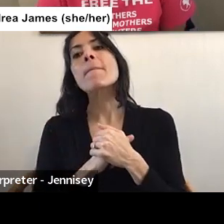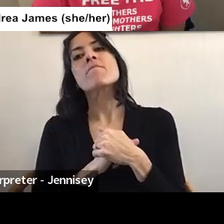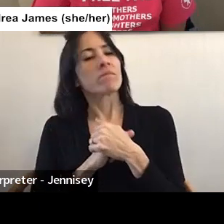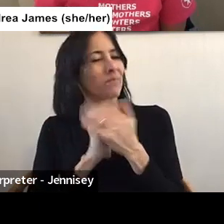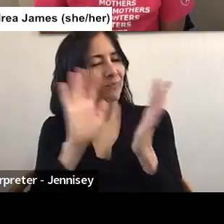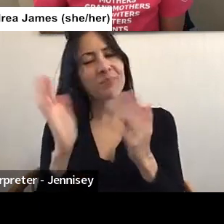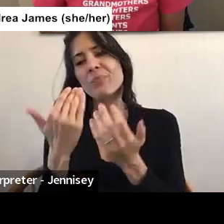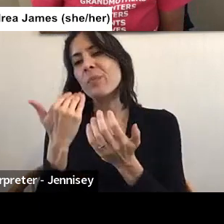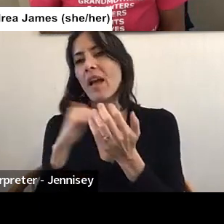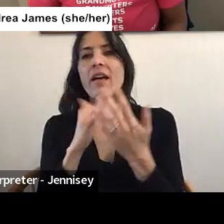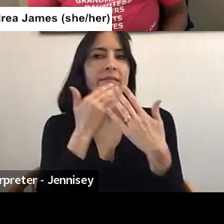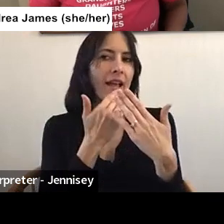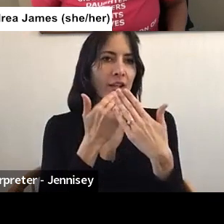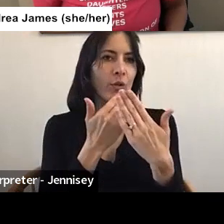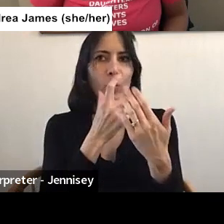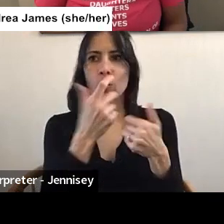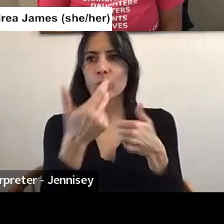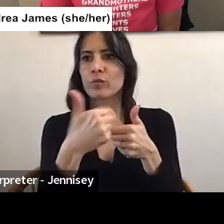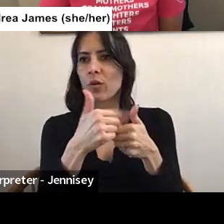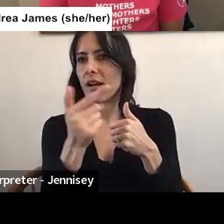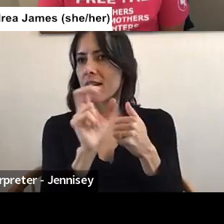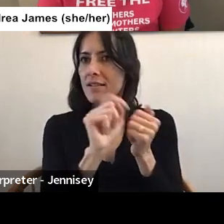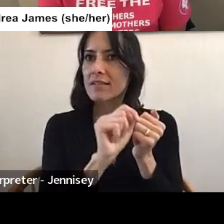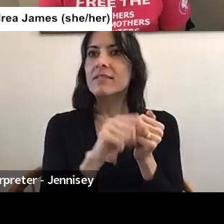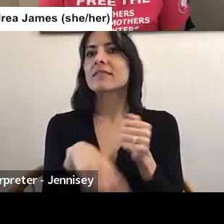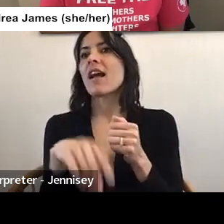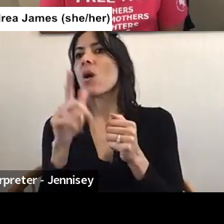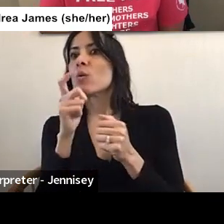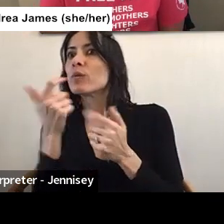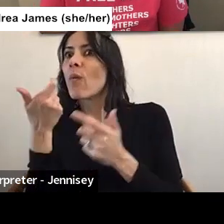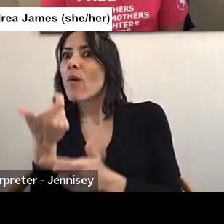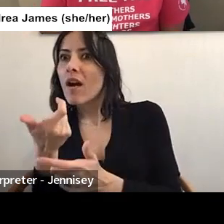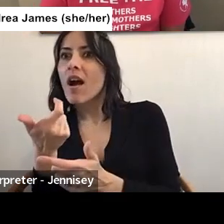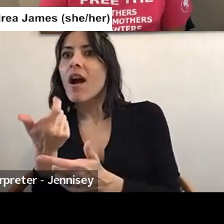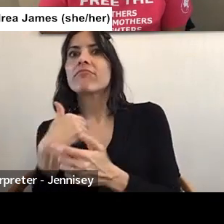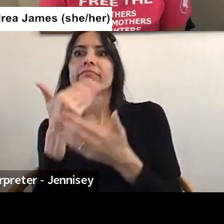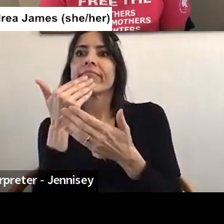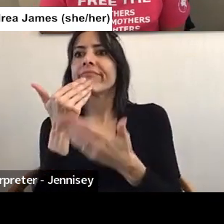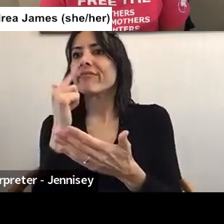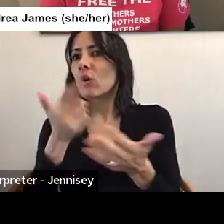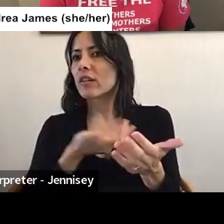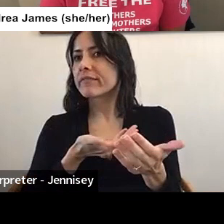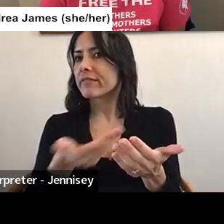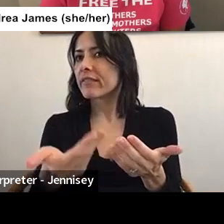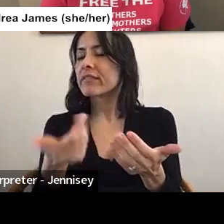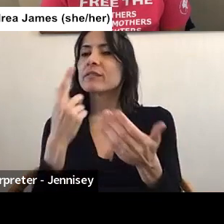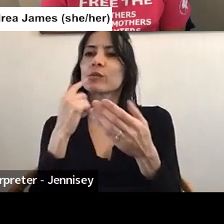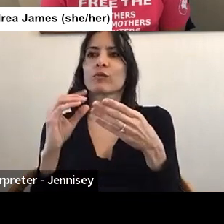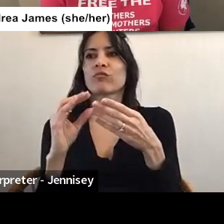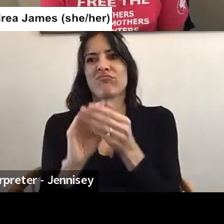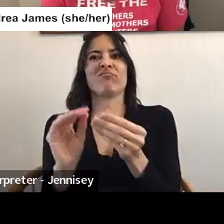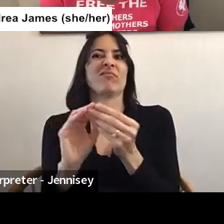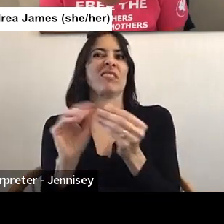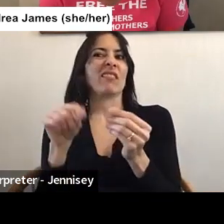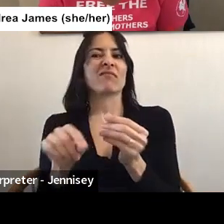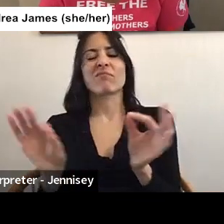other panelists, and thank you, Lydia, and everybody for the invitation to come here today and to talk about this very important